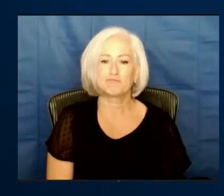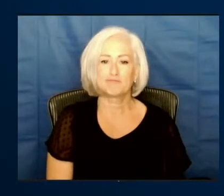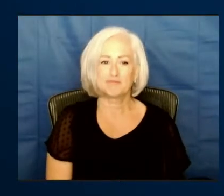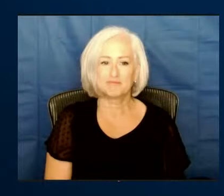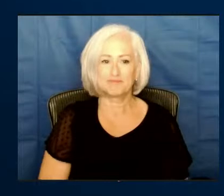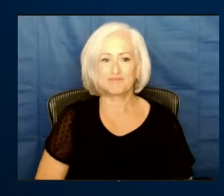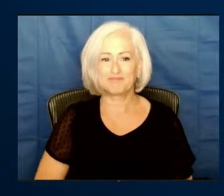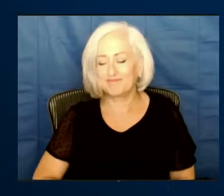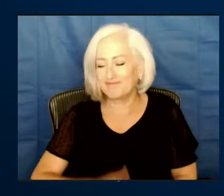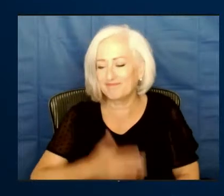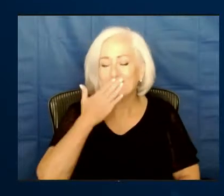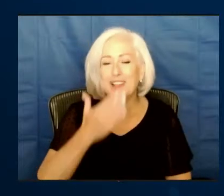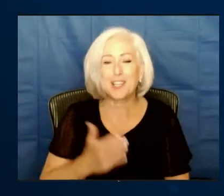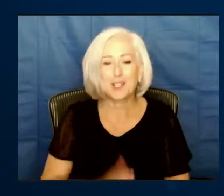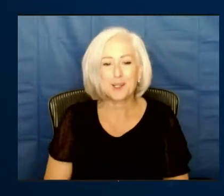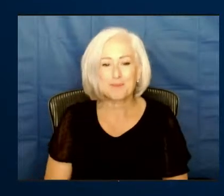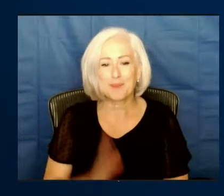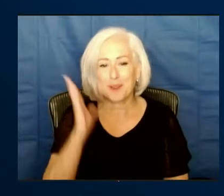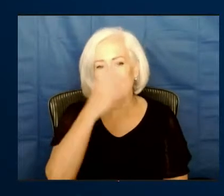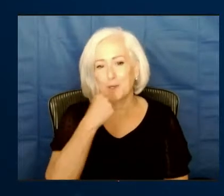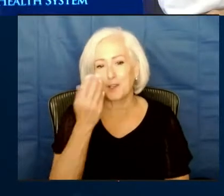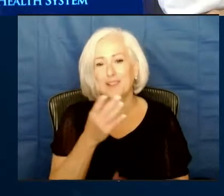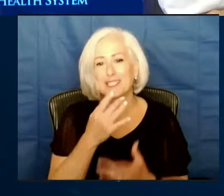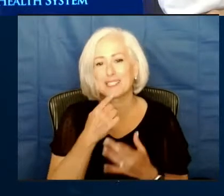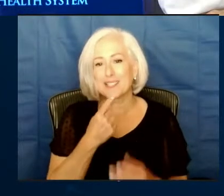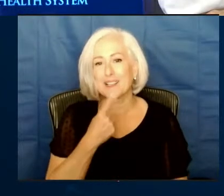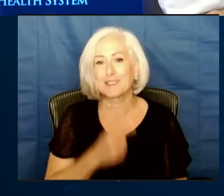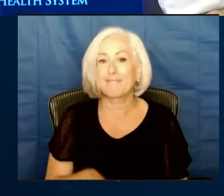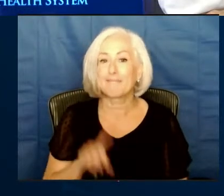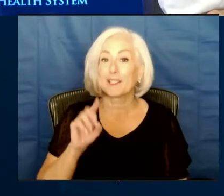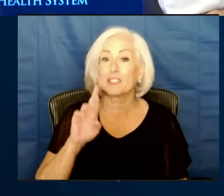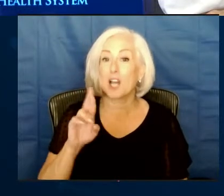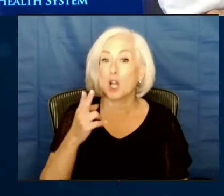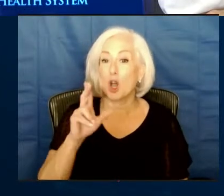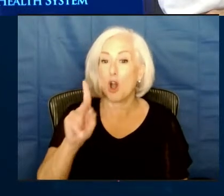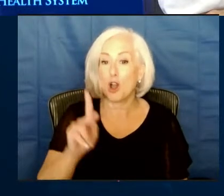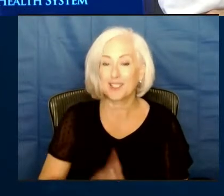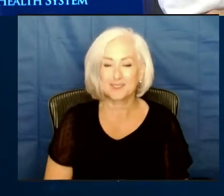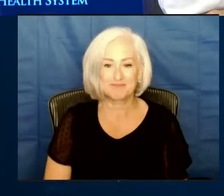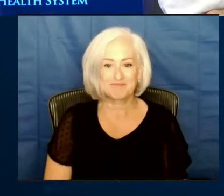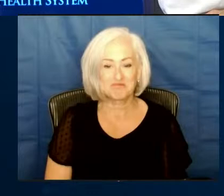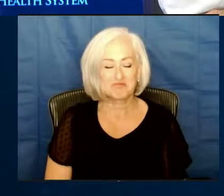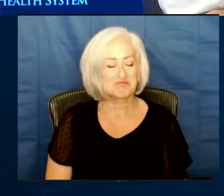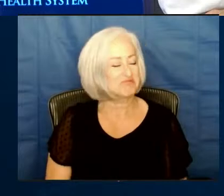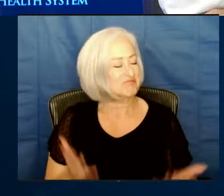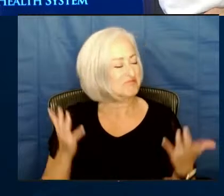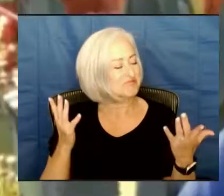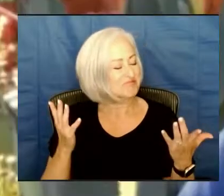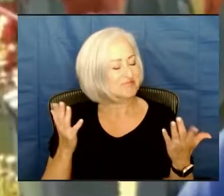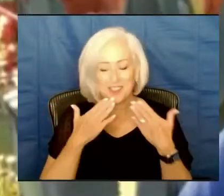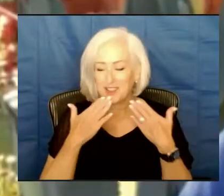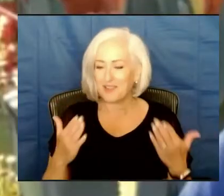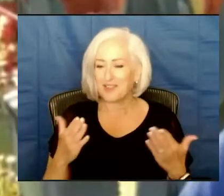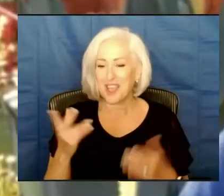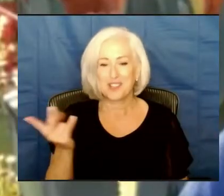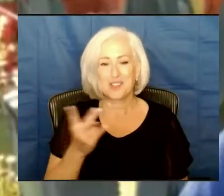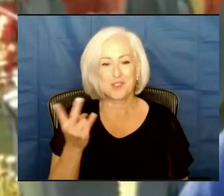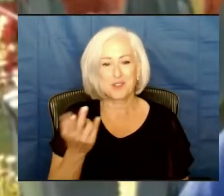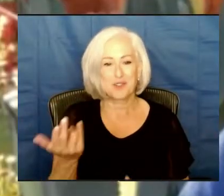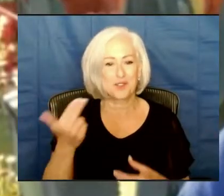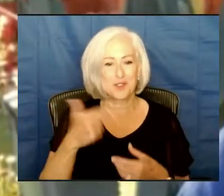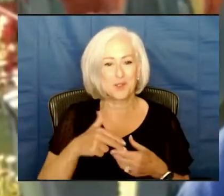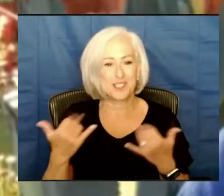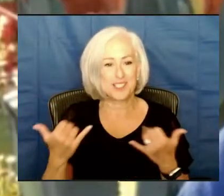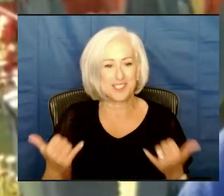Thank you. Yeah, beautifully said. Doc Hawk. Yeah, I'm just going to thank our guests and would certainly